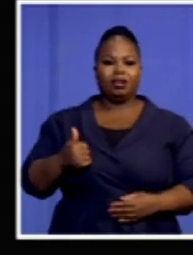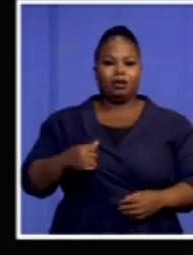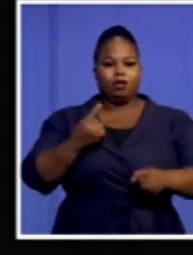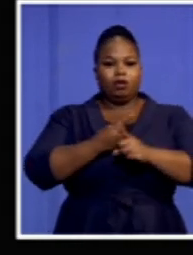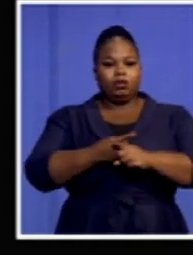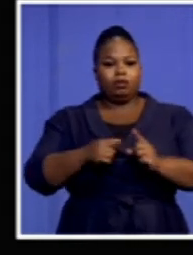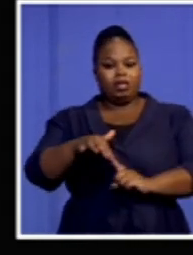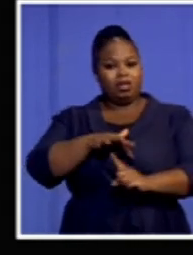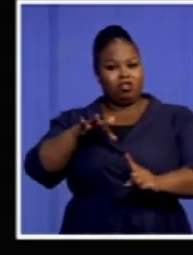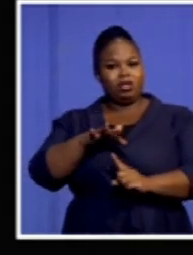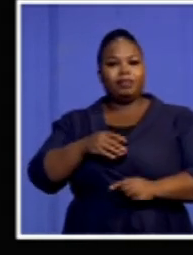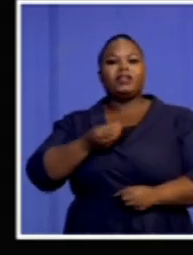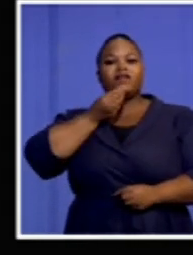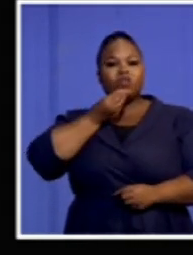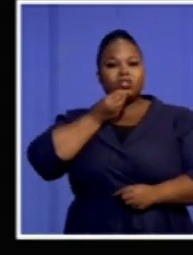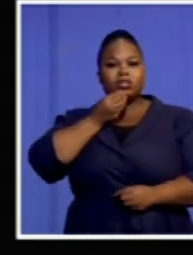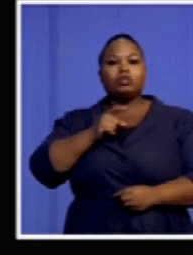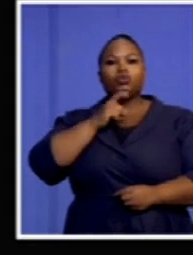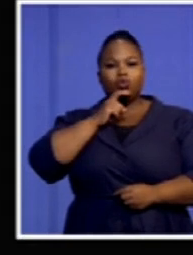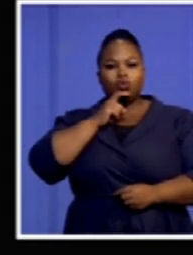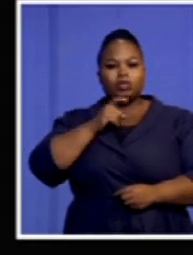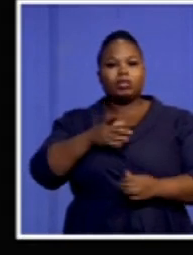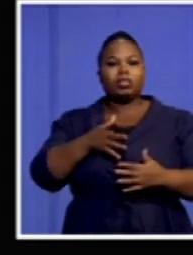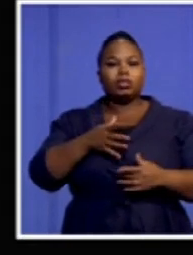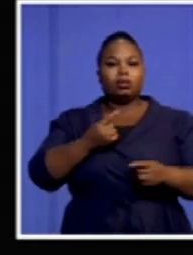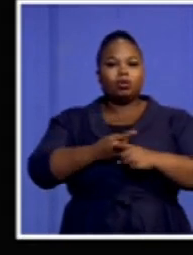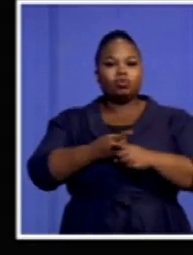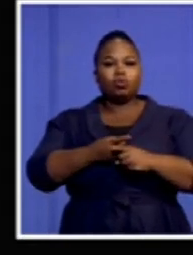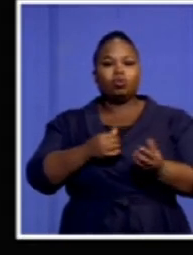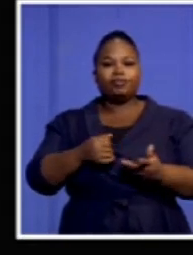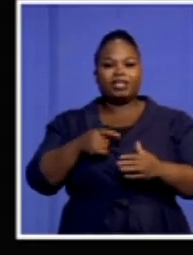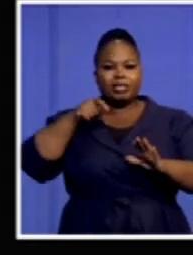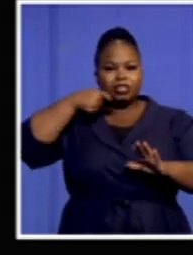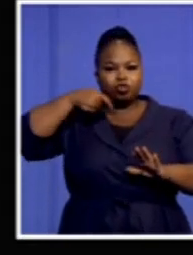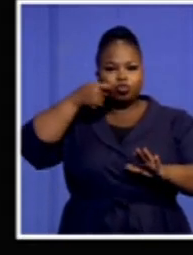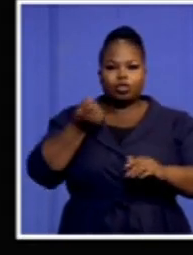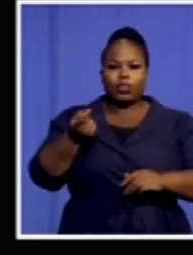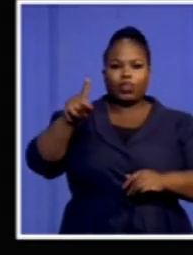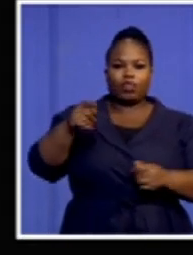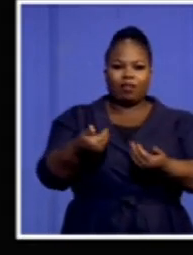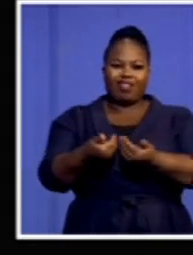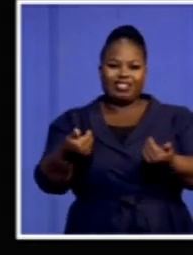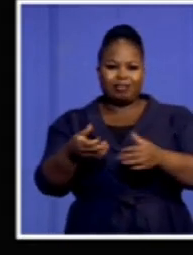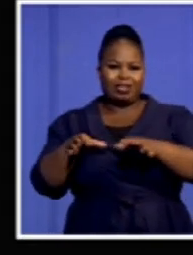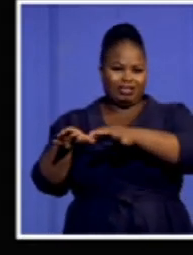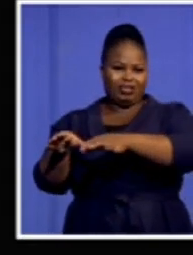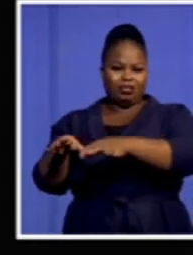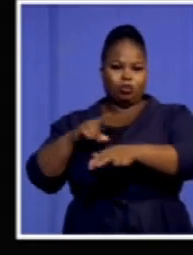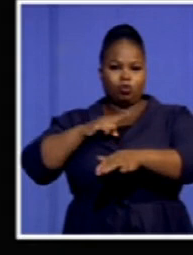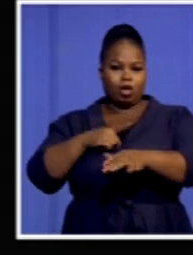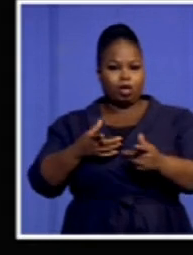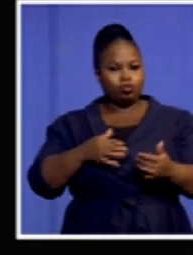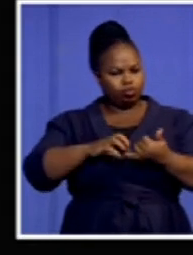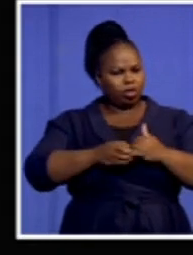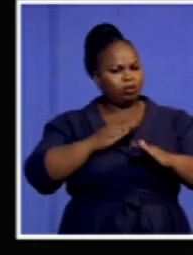using disposable utensils that are kept separate because as a control measure. And then the facility